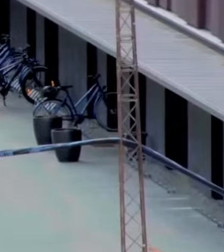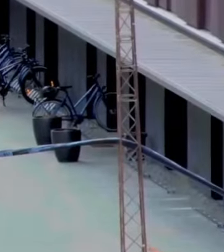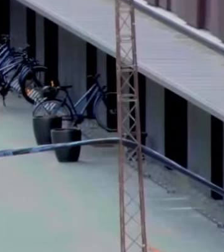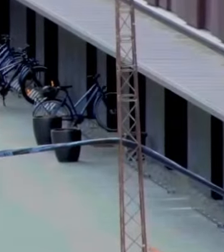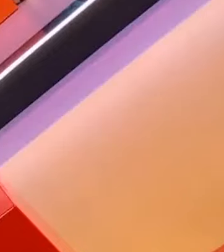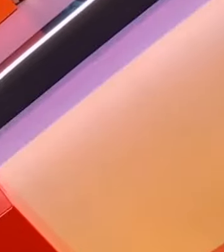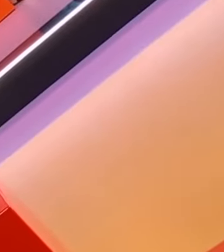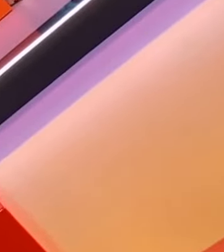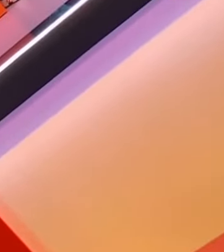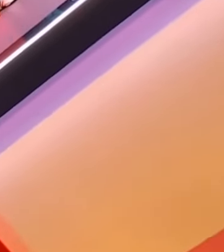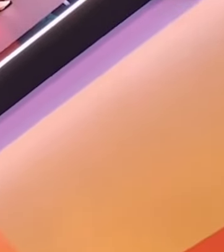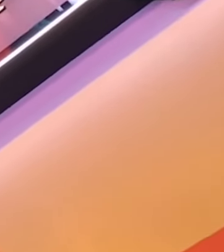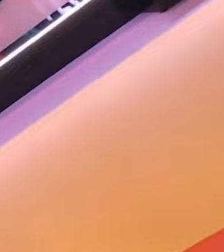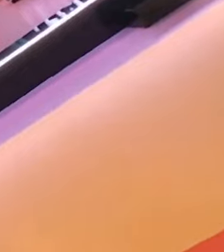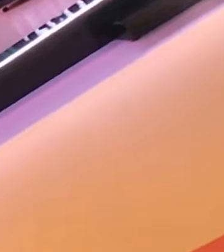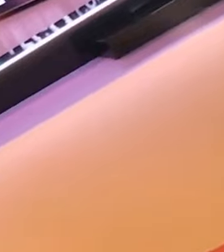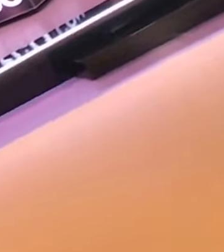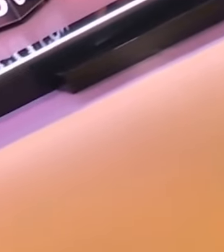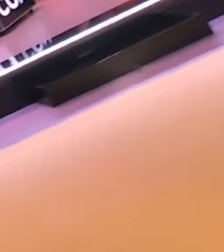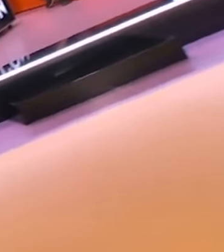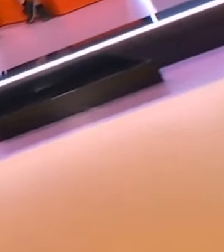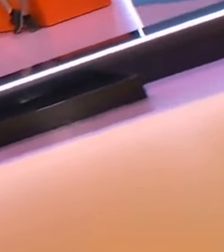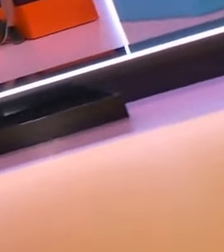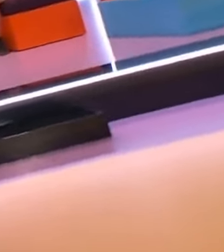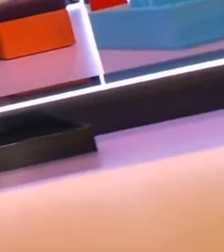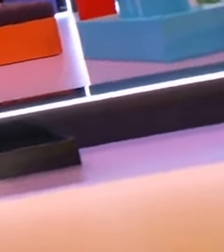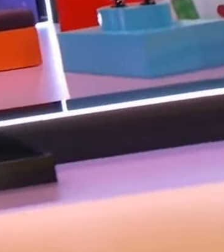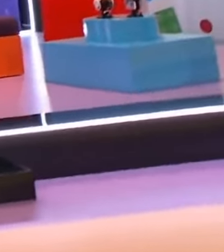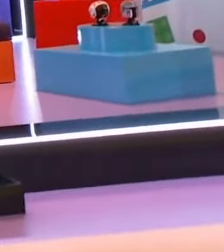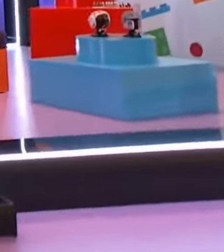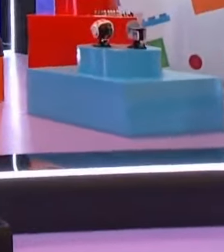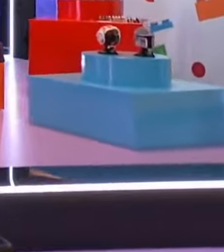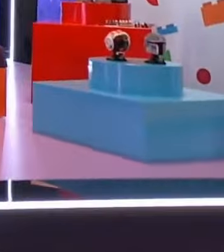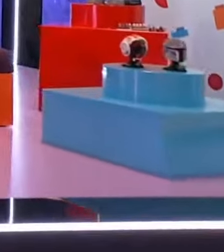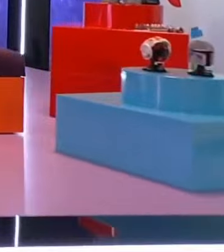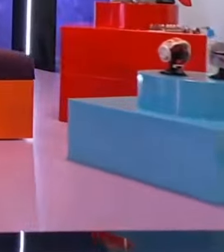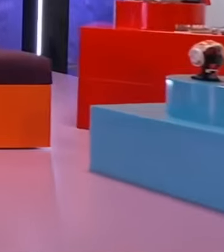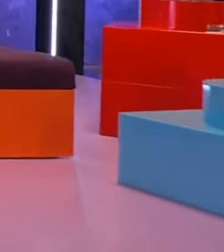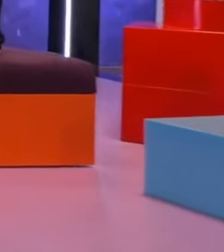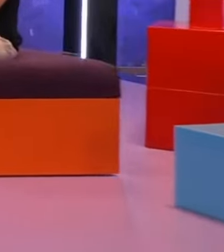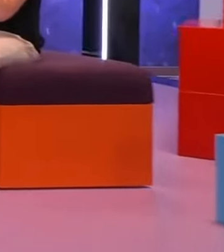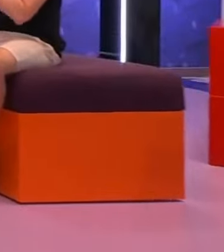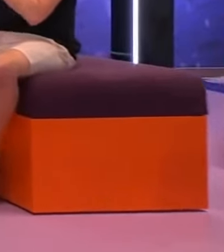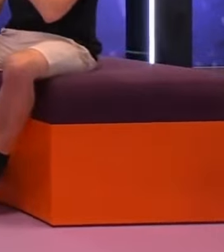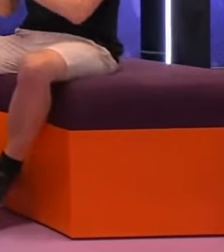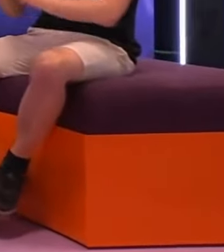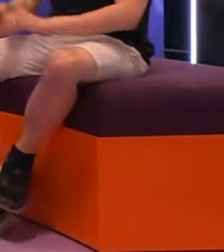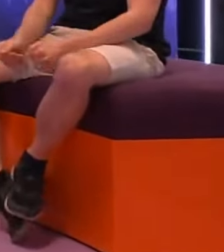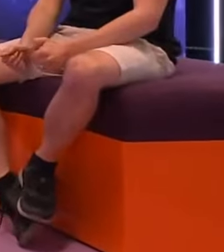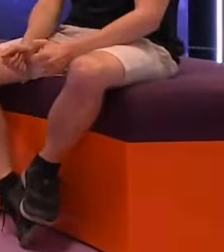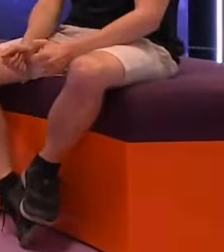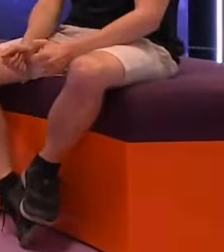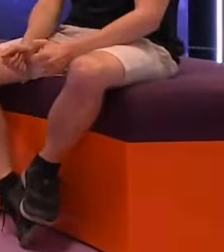Wow, that's amazing. So many So many spoilers. My life is complete. I've seen this